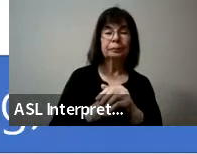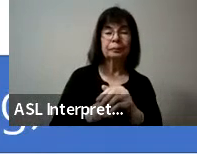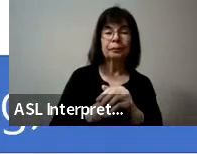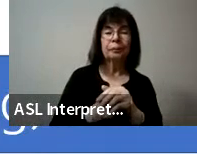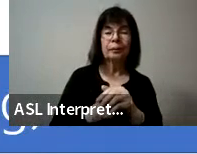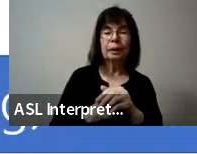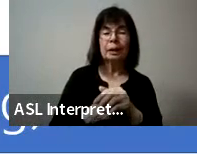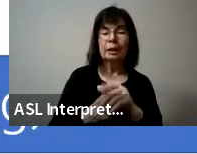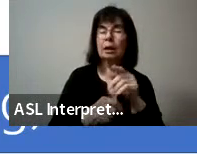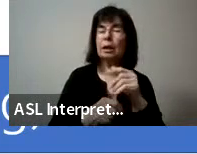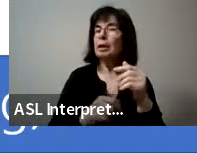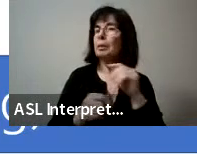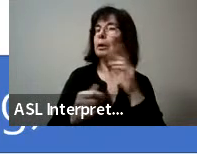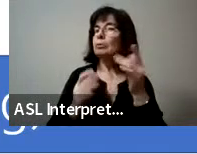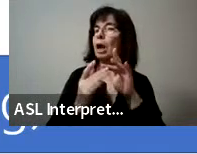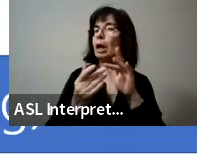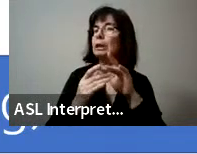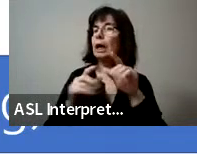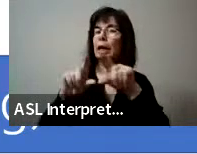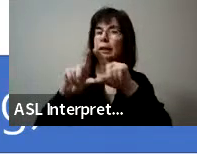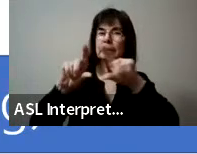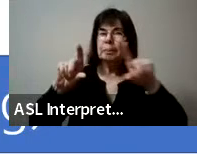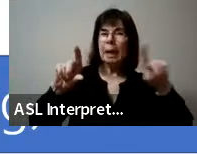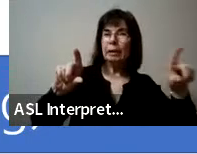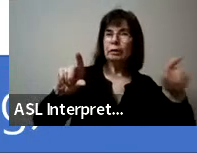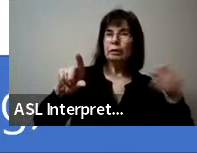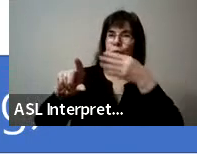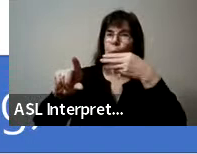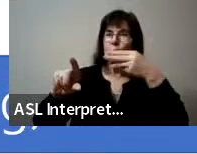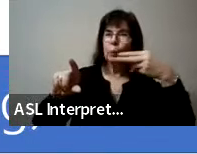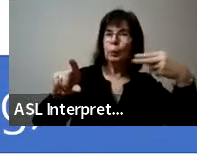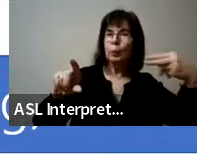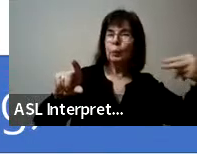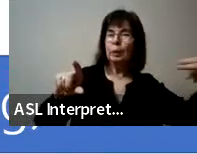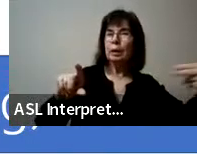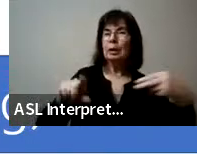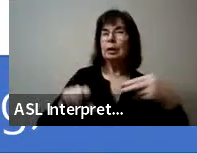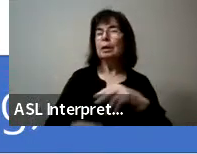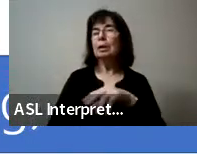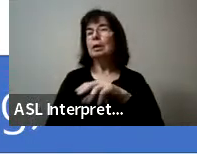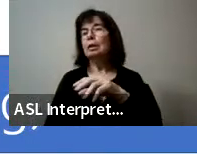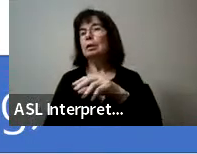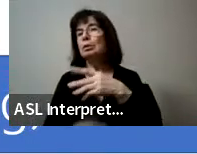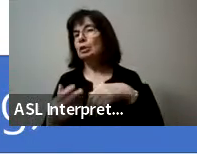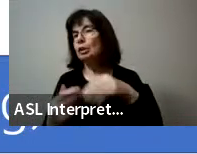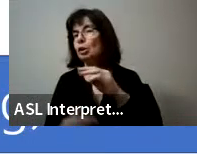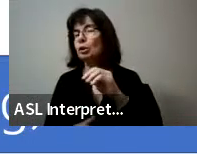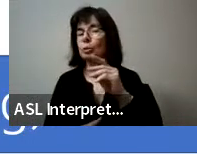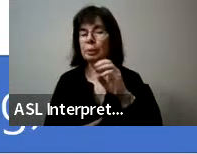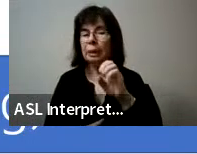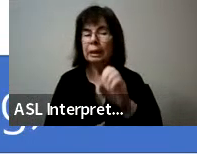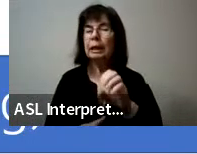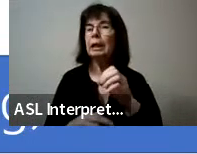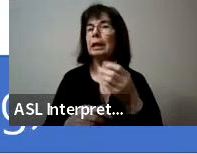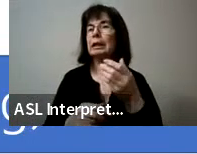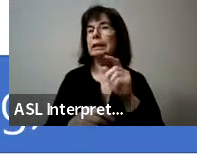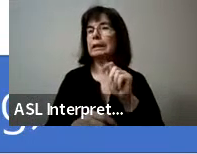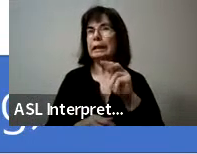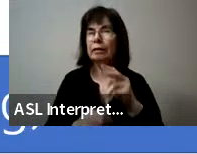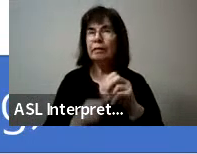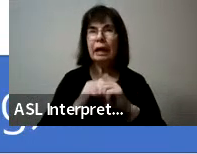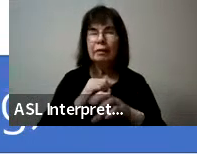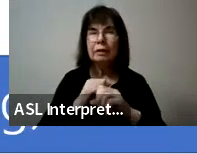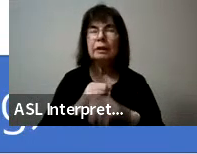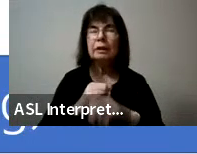also online banners, and these were targeted banners, social media posts, e-blasts. There were TV ads,